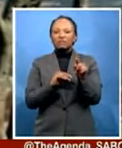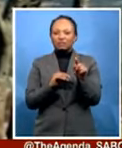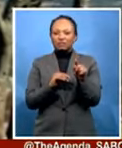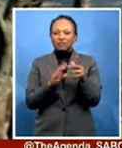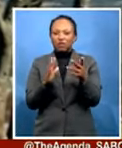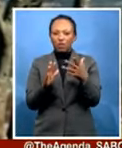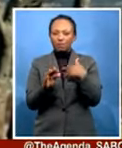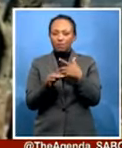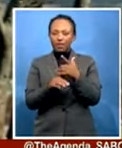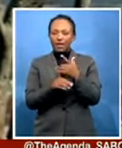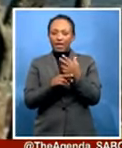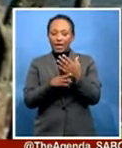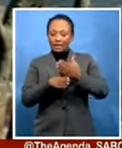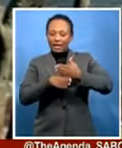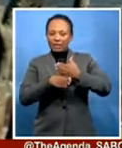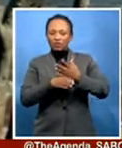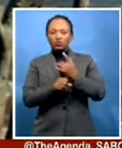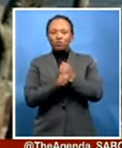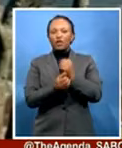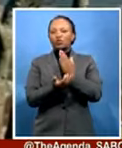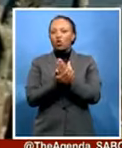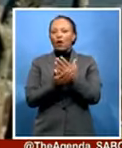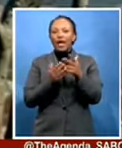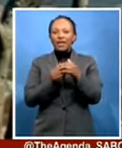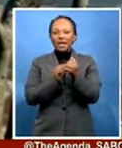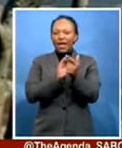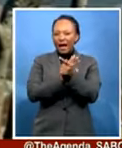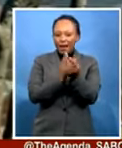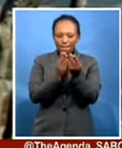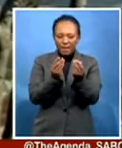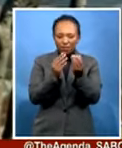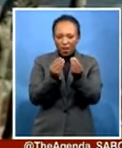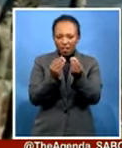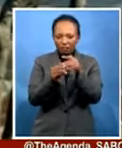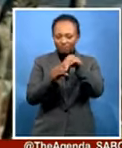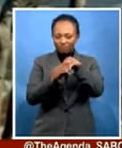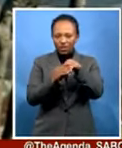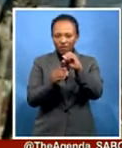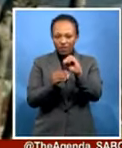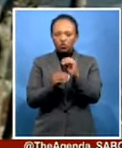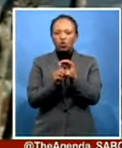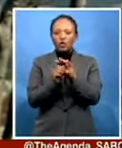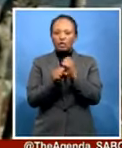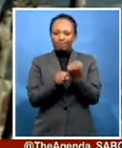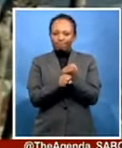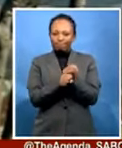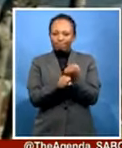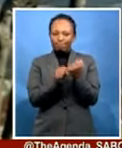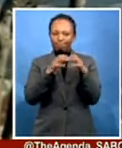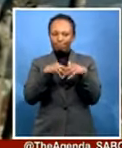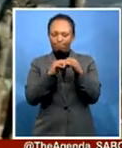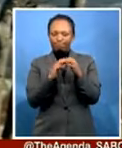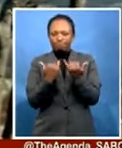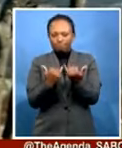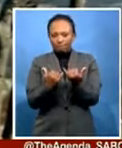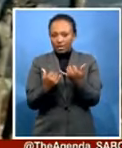illicit radioactive material. So we're working on the back of that sort of thing to be able to say, if the horn's taken, we can track